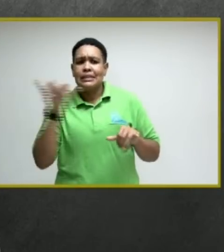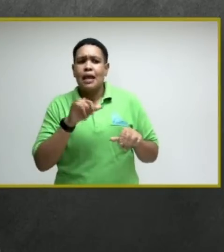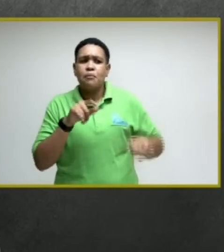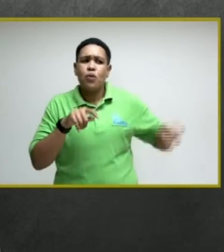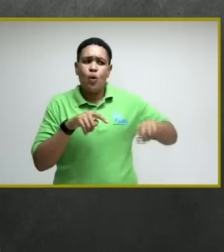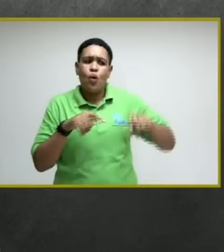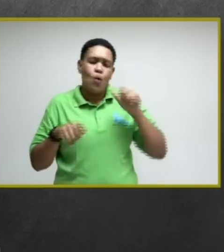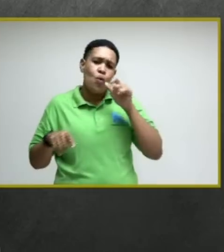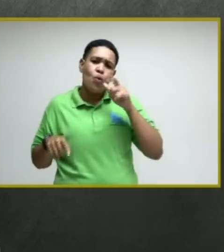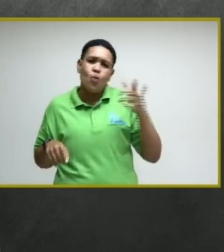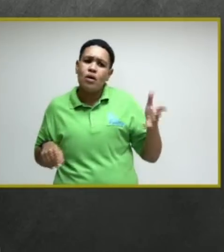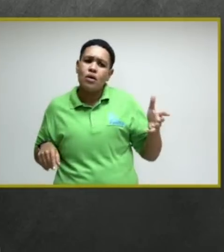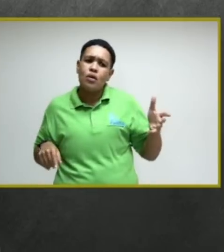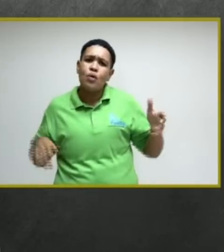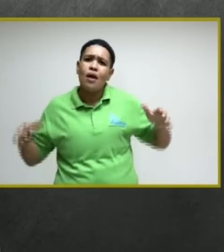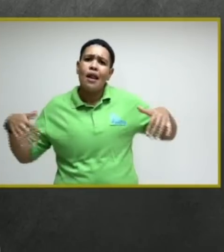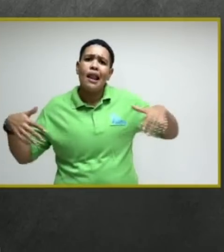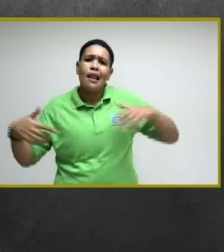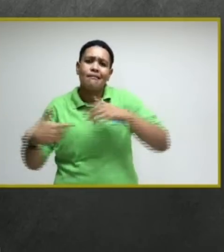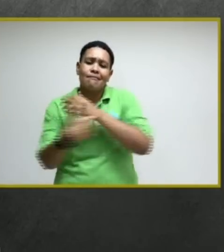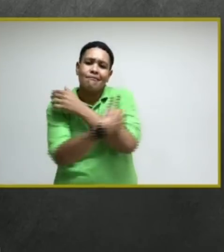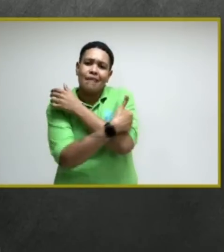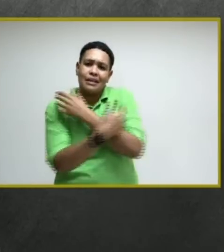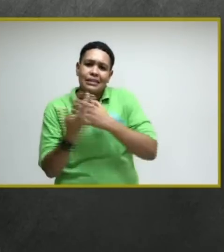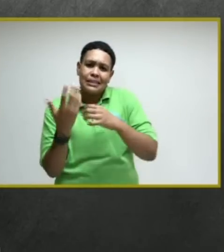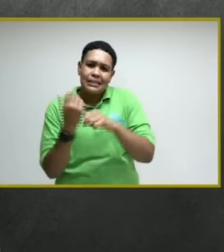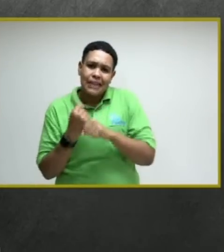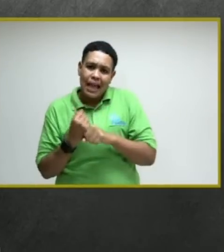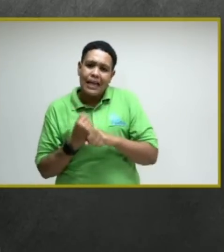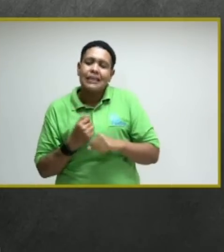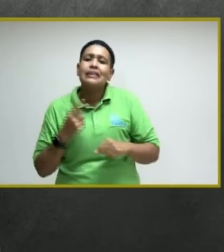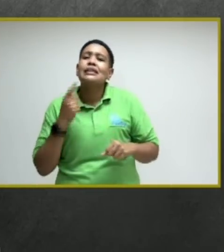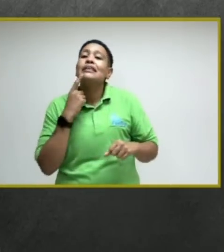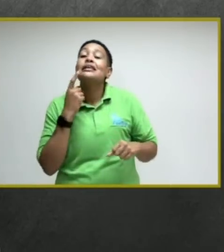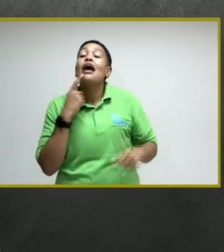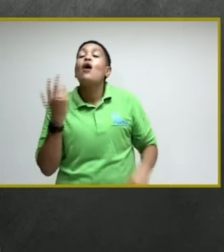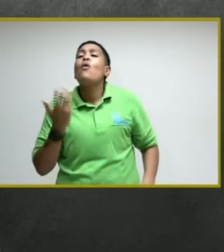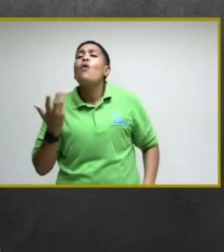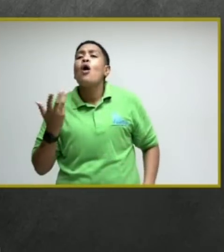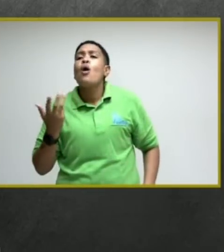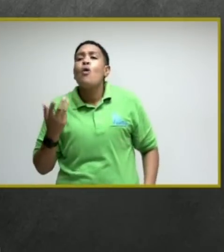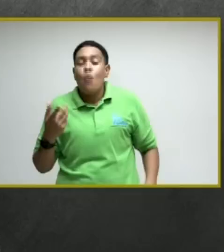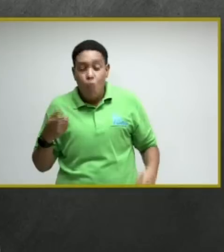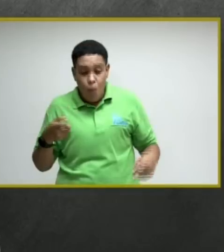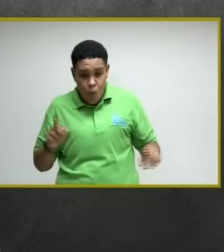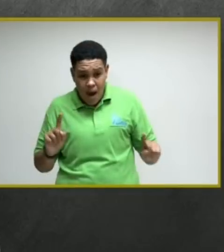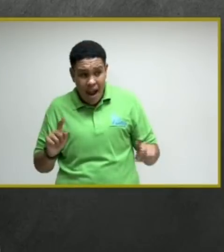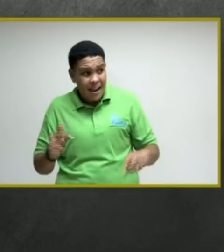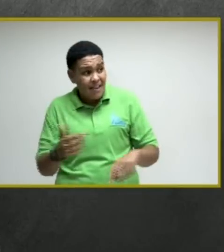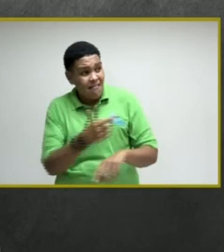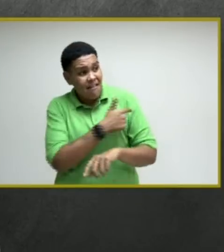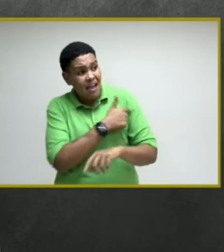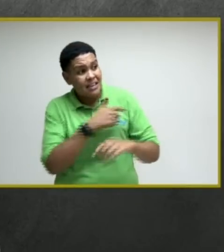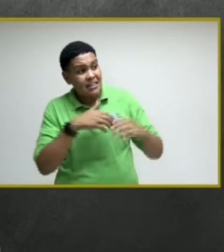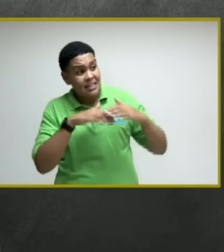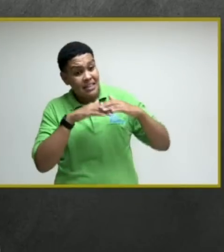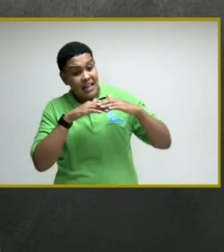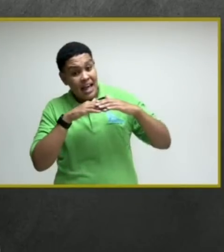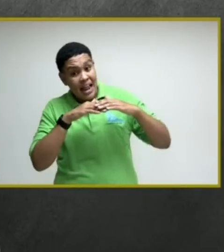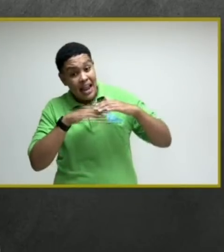are unvaccinated. In addition, it said that while the vaccinated are less likely to get